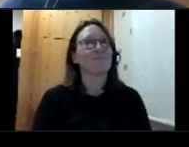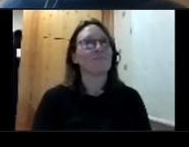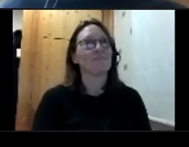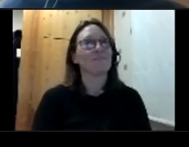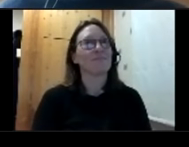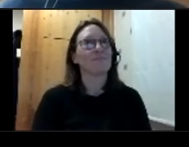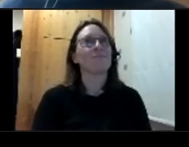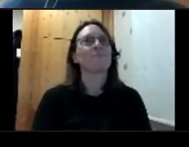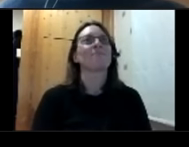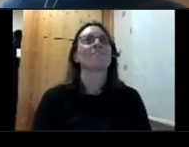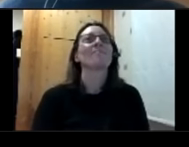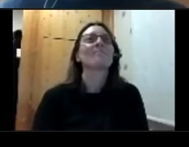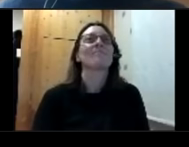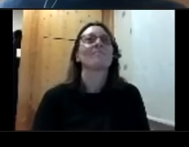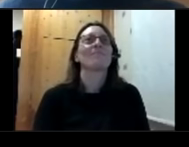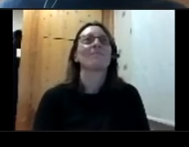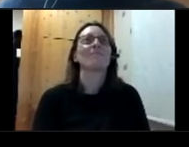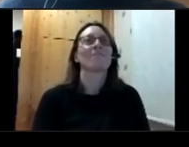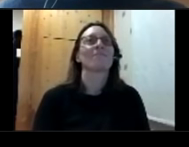and comms. I'm going to be your host for today.